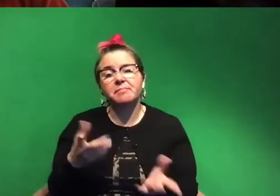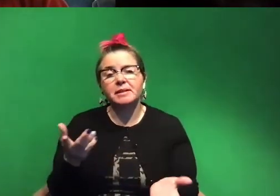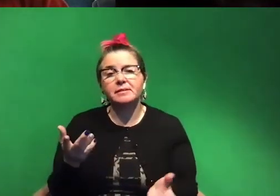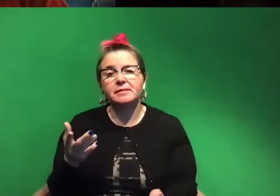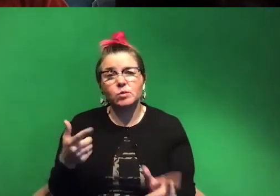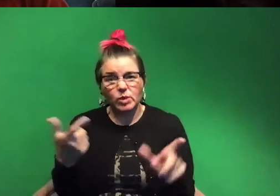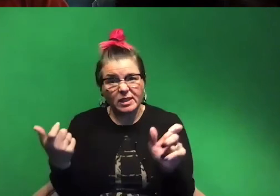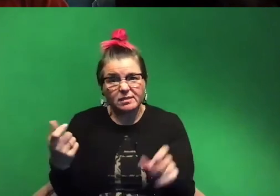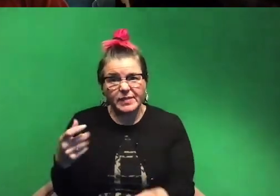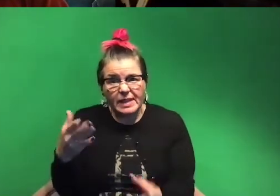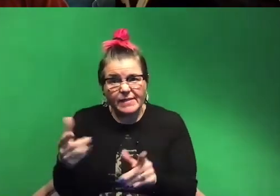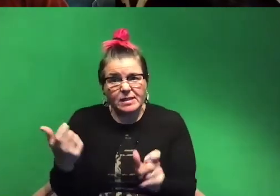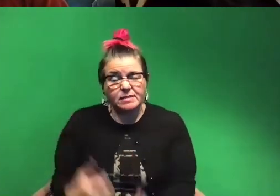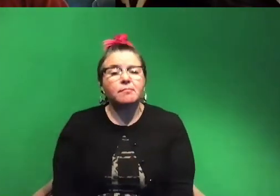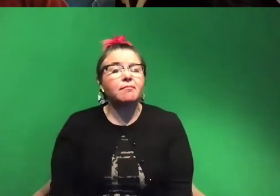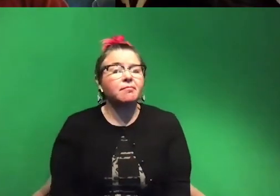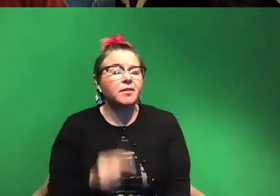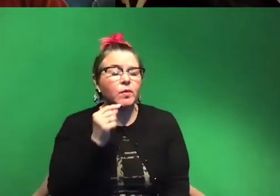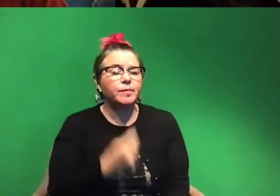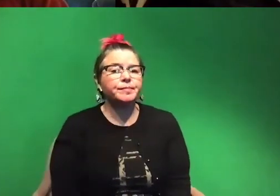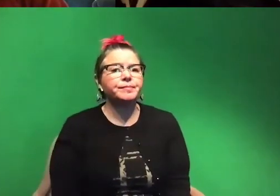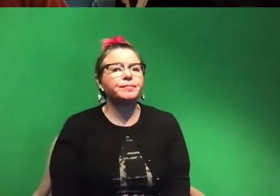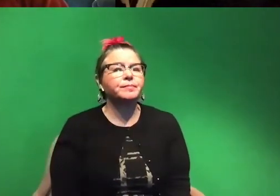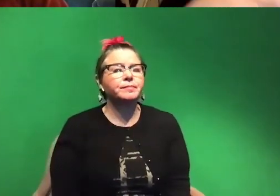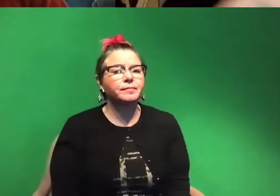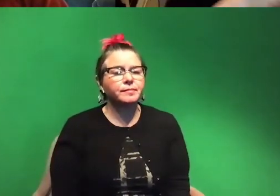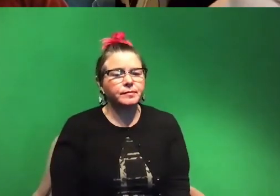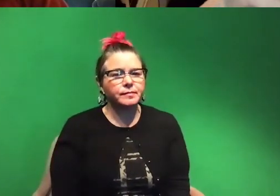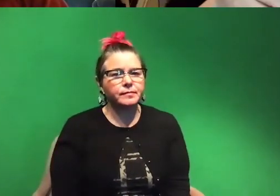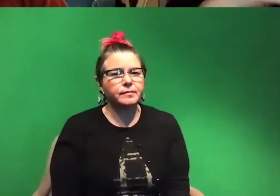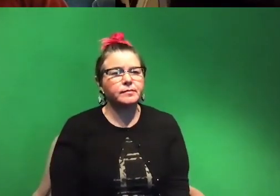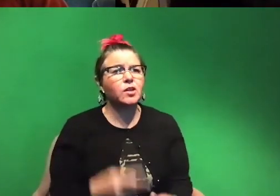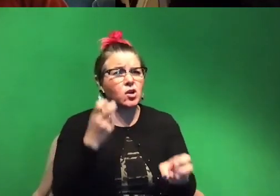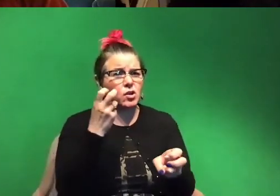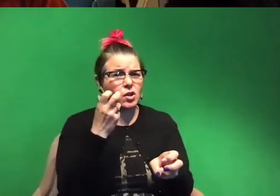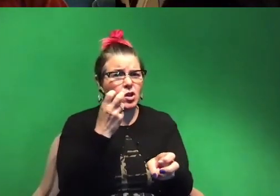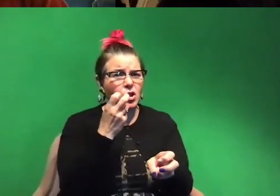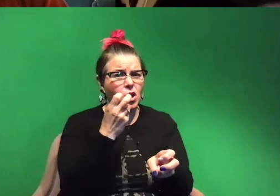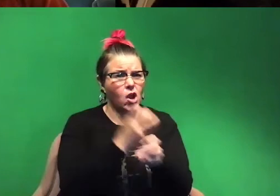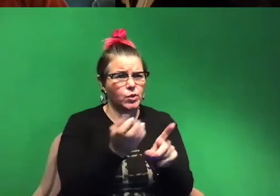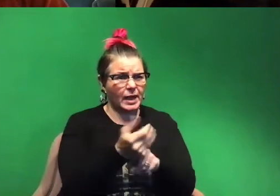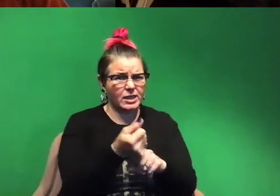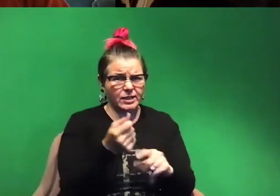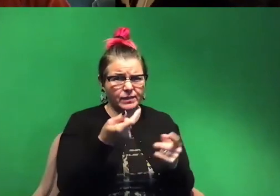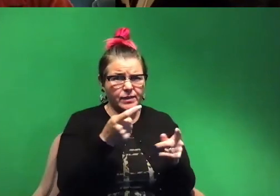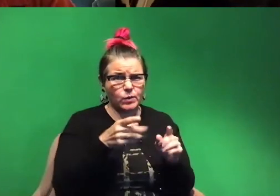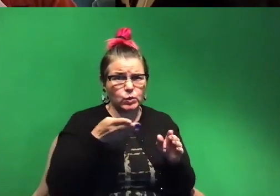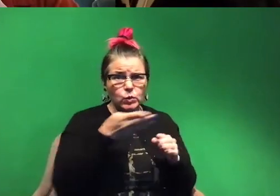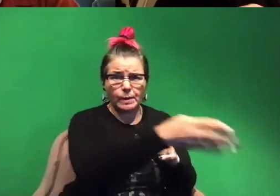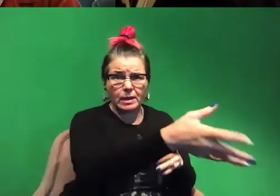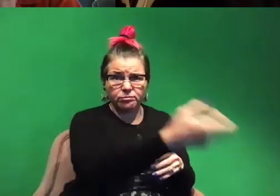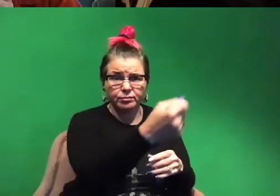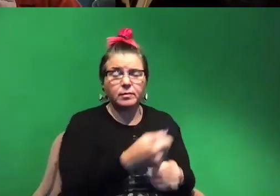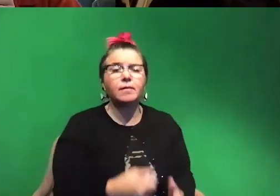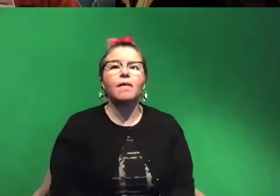quick. That's cool. Is it hard to like catch a hagfish if it was trying to swim away from you? Yeah, so we